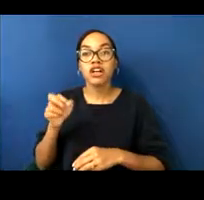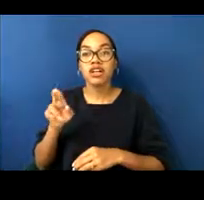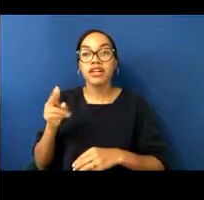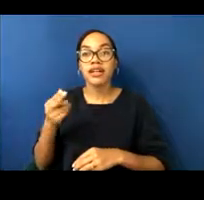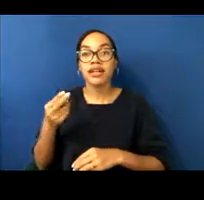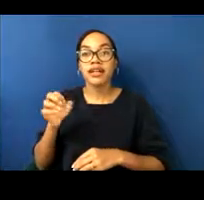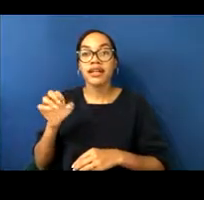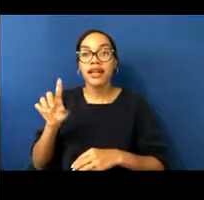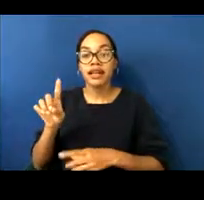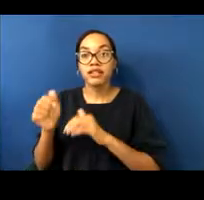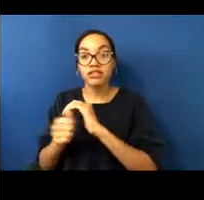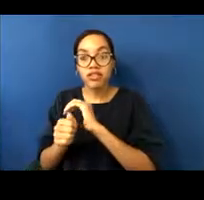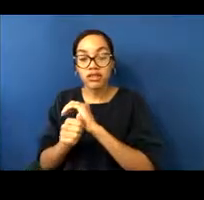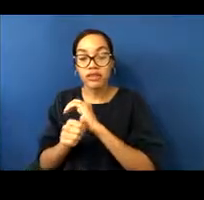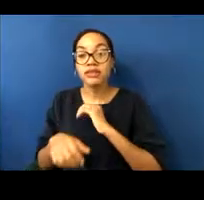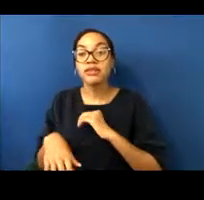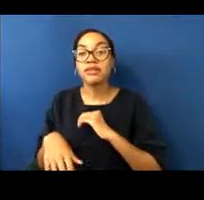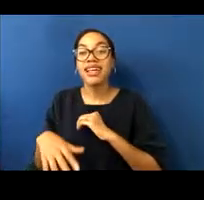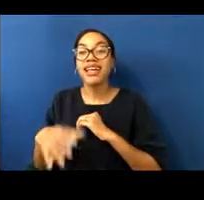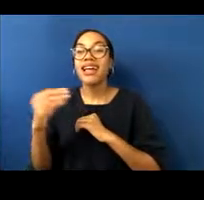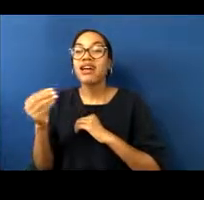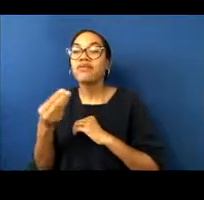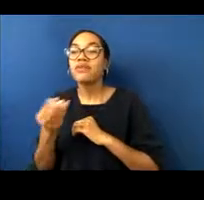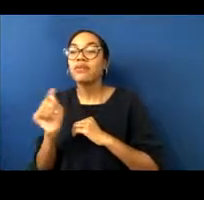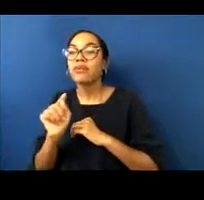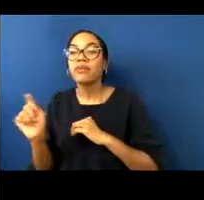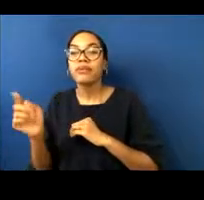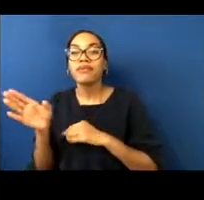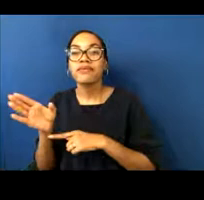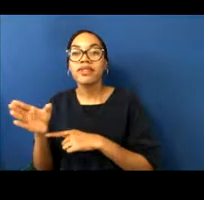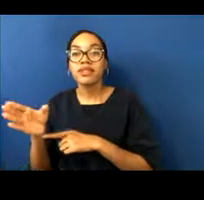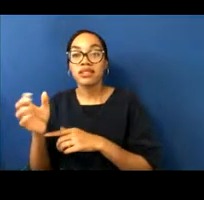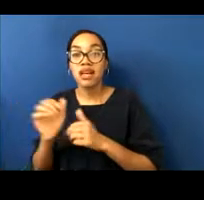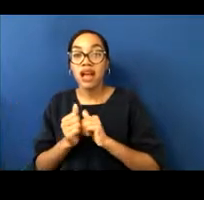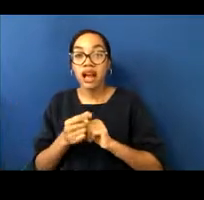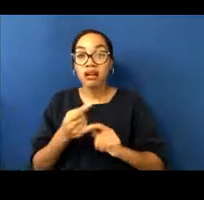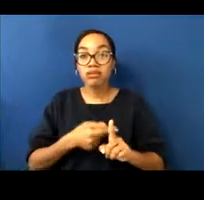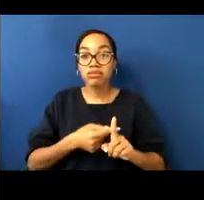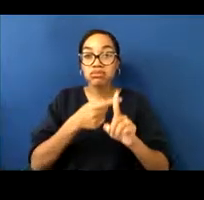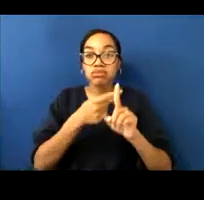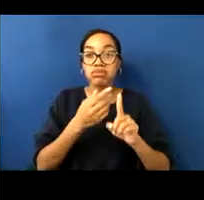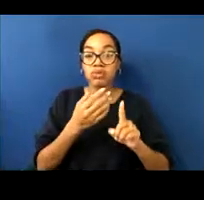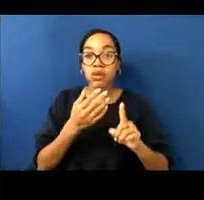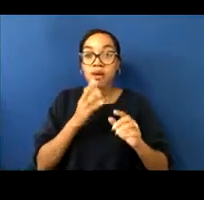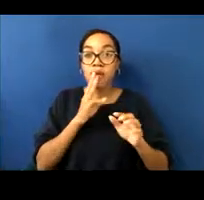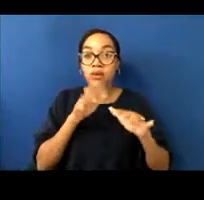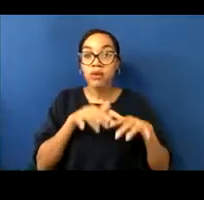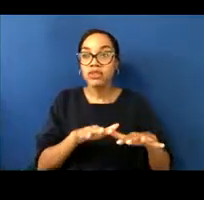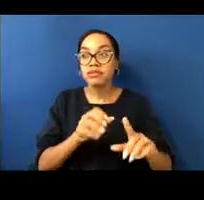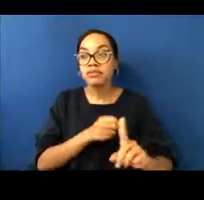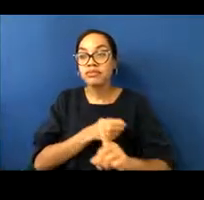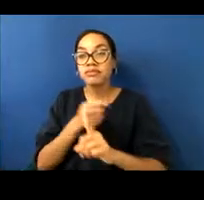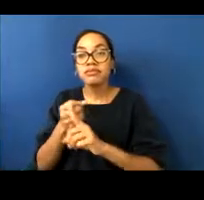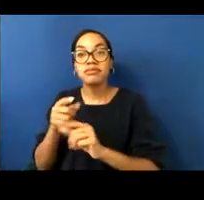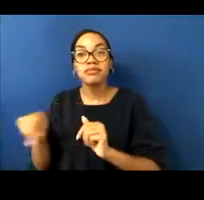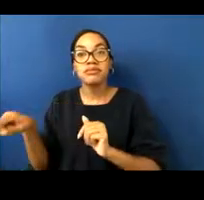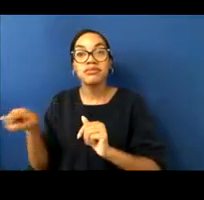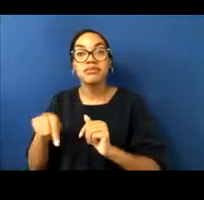fish and how ocean warming has impacted those animals and how we're how we expect changes to